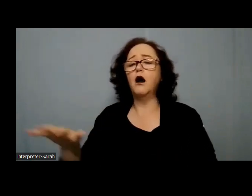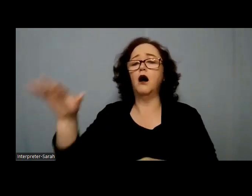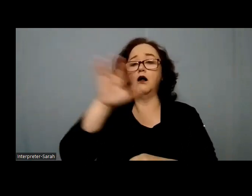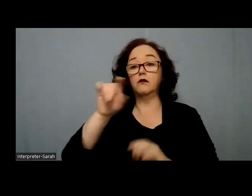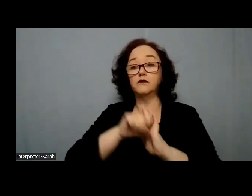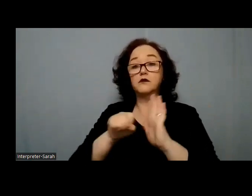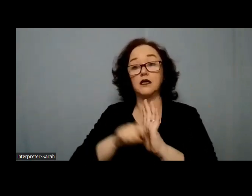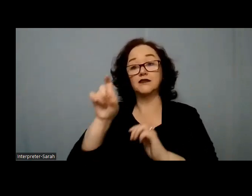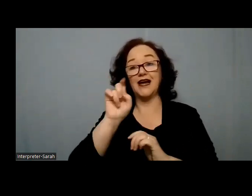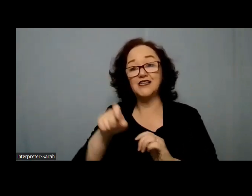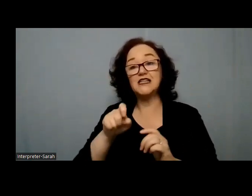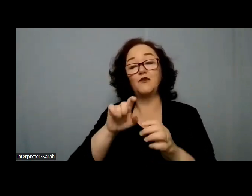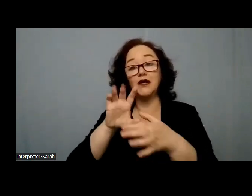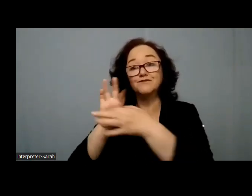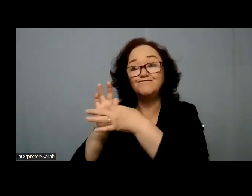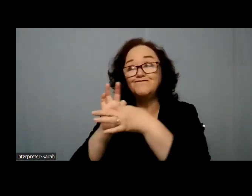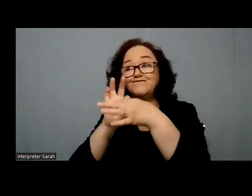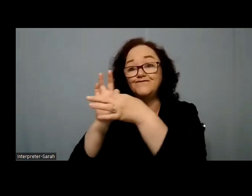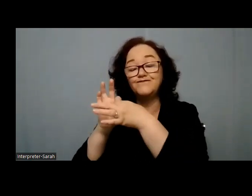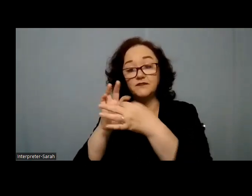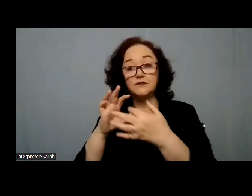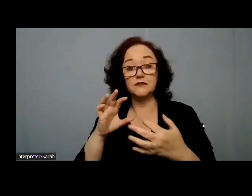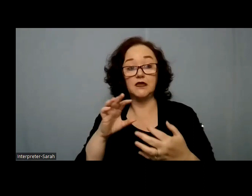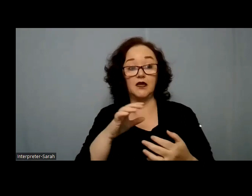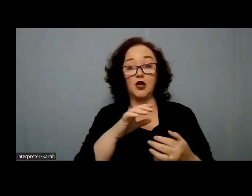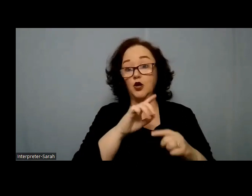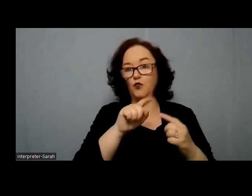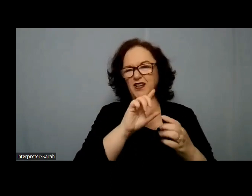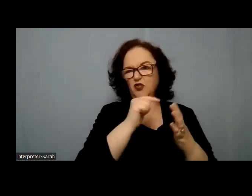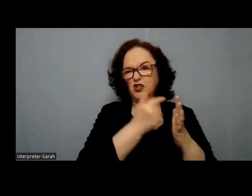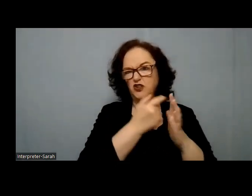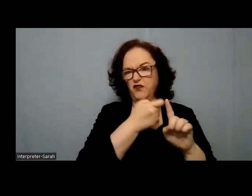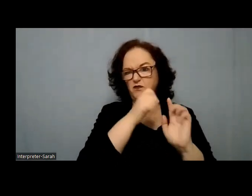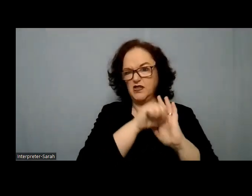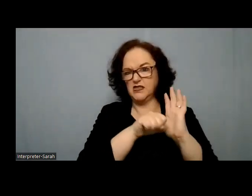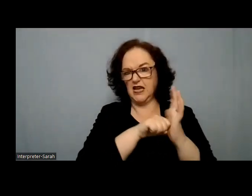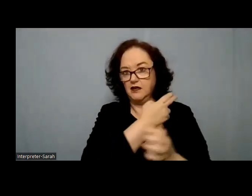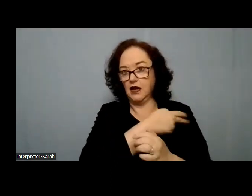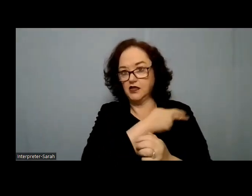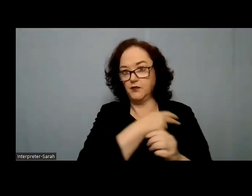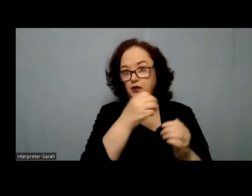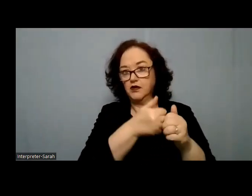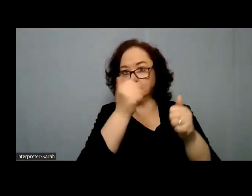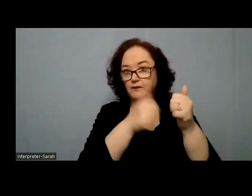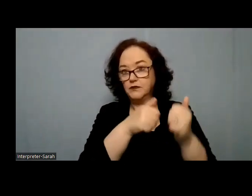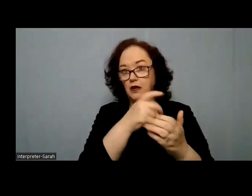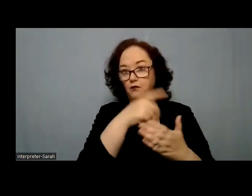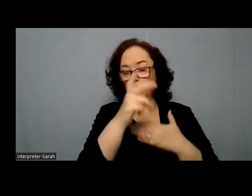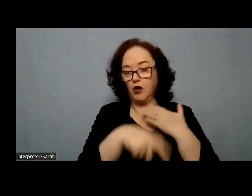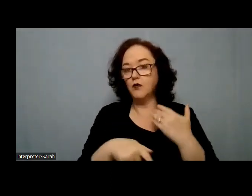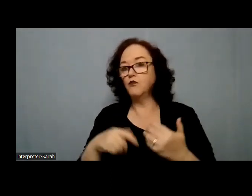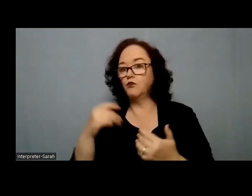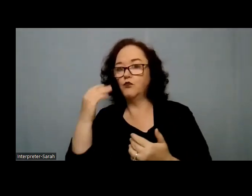ensure there is linkage for those persons when they graduate from the state hospital step-down programs. And then, of course,